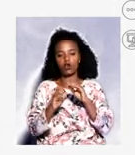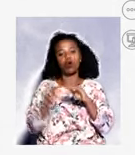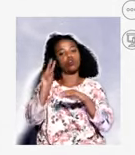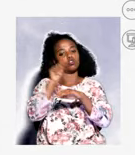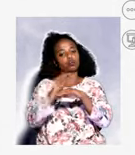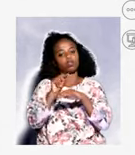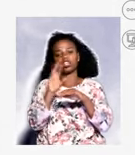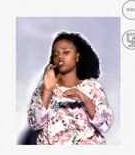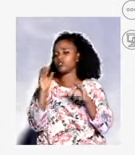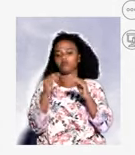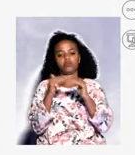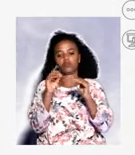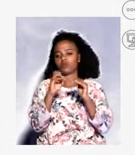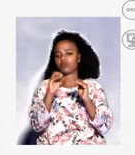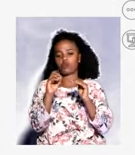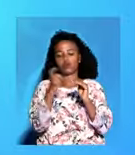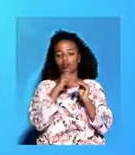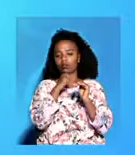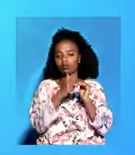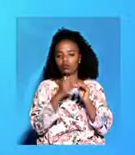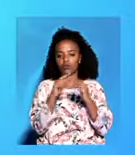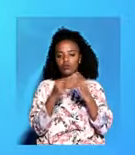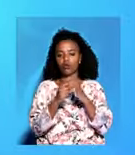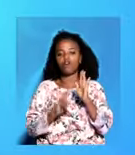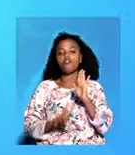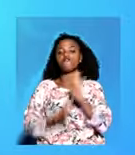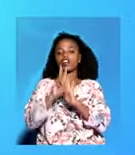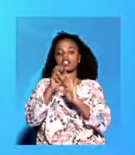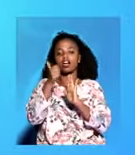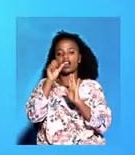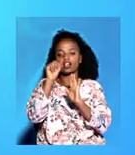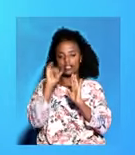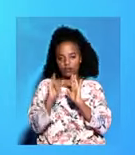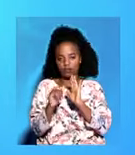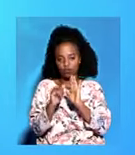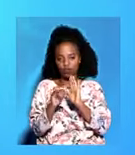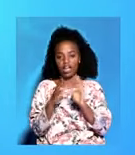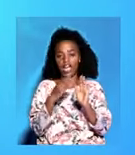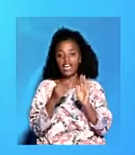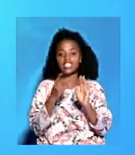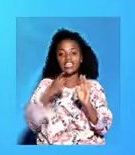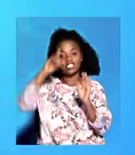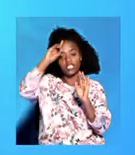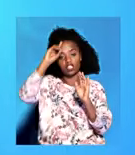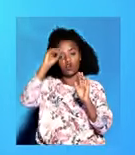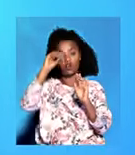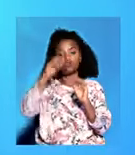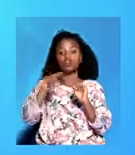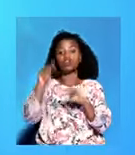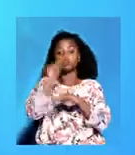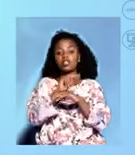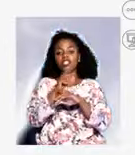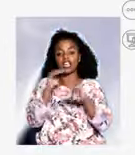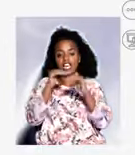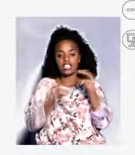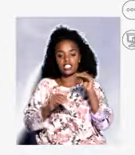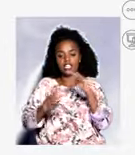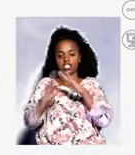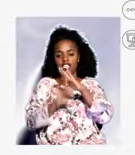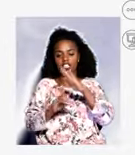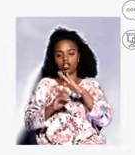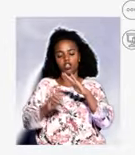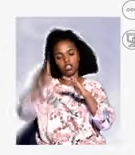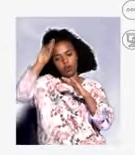to 2 is this vertical asymptote. And the degree of numerator is less than the degree of denominator. Therefore,